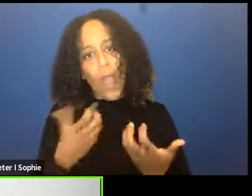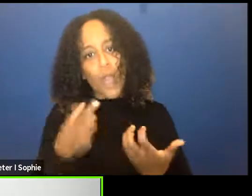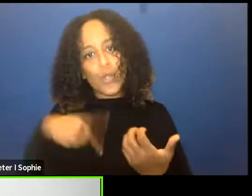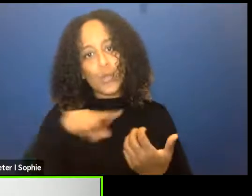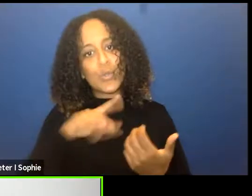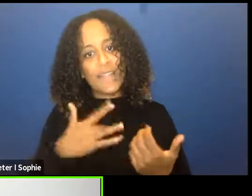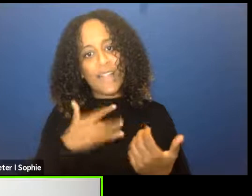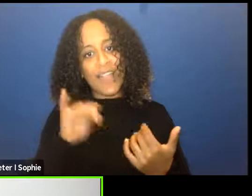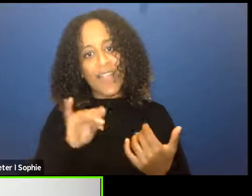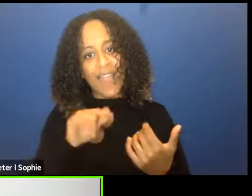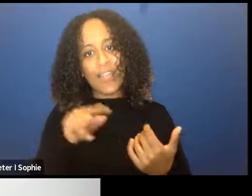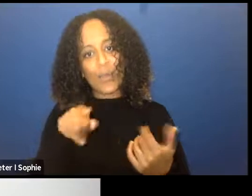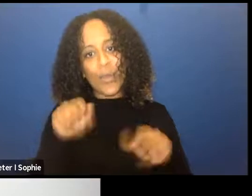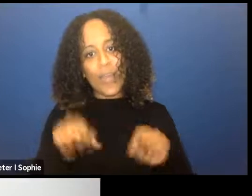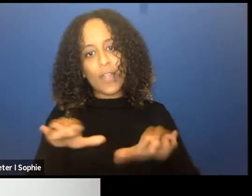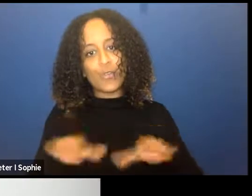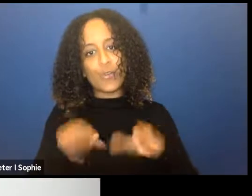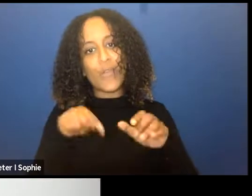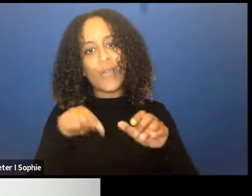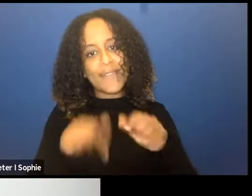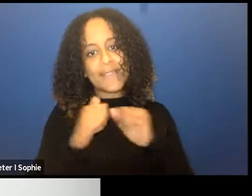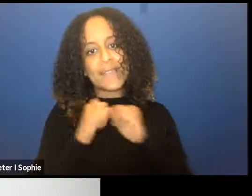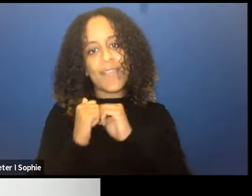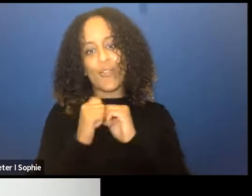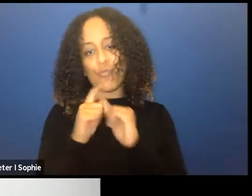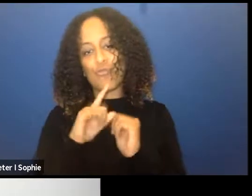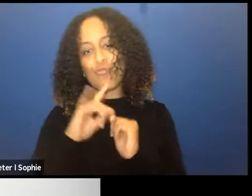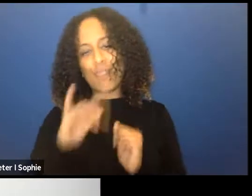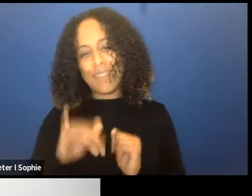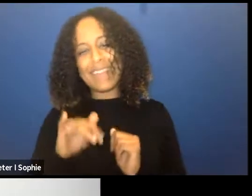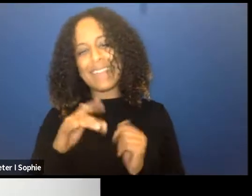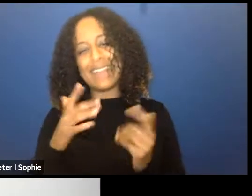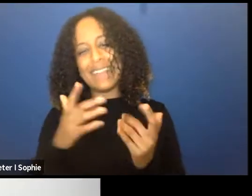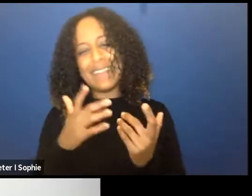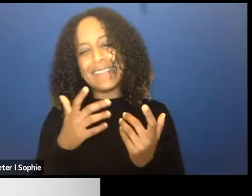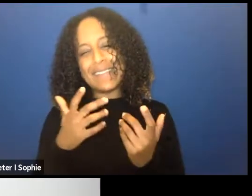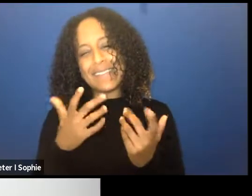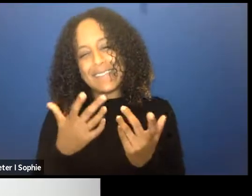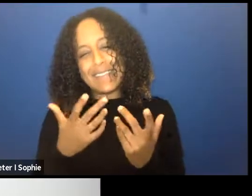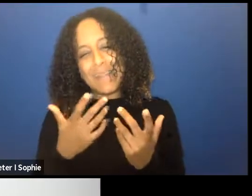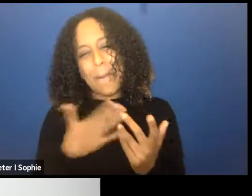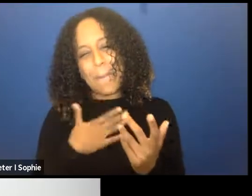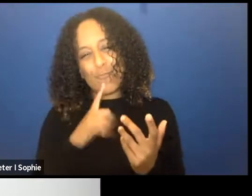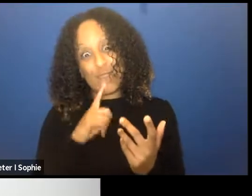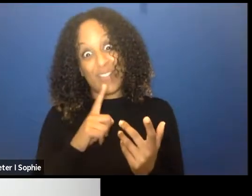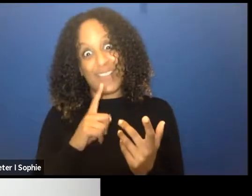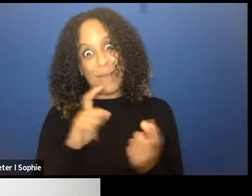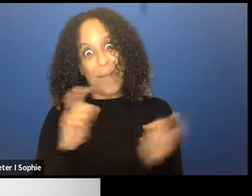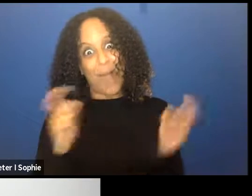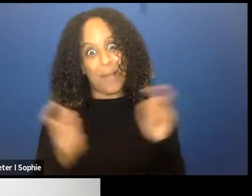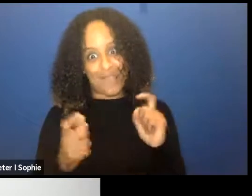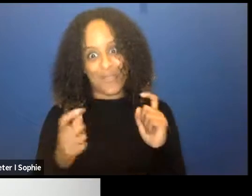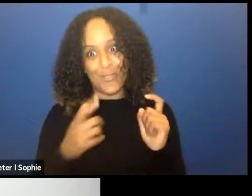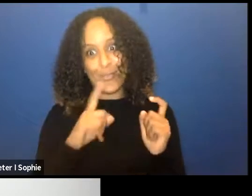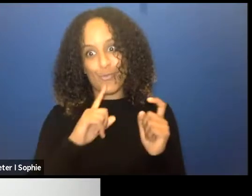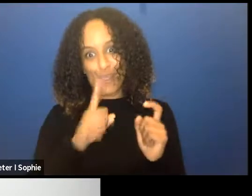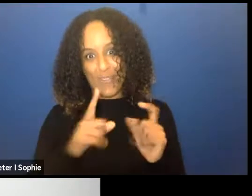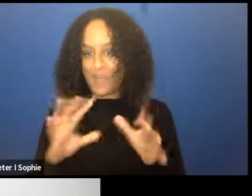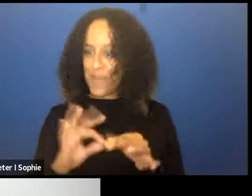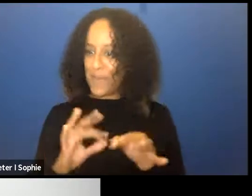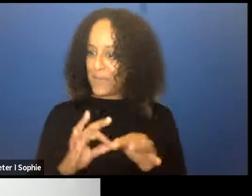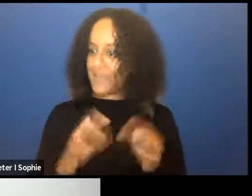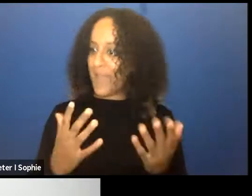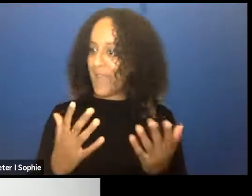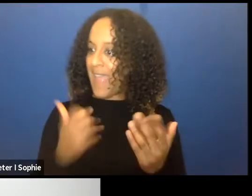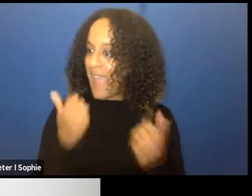this together. Is really is monumental in being able to say, like, everybody